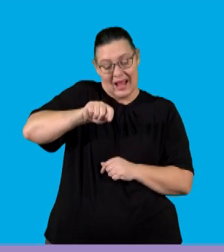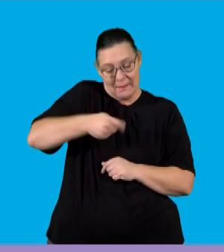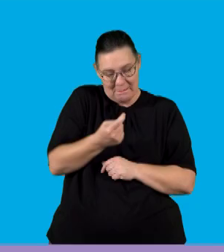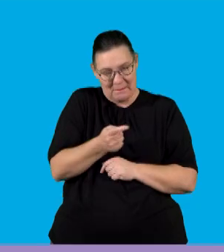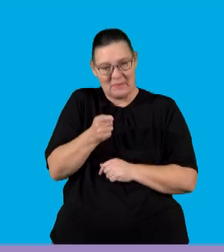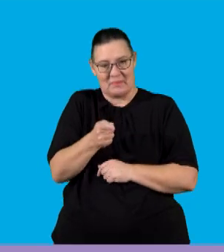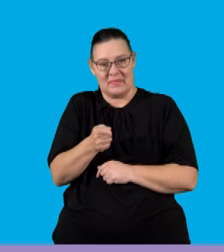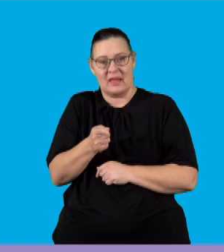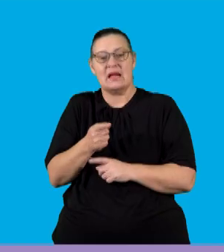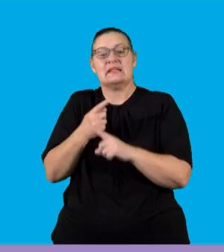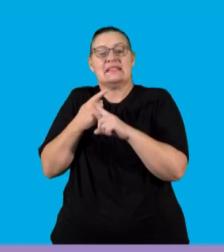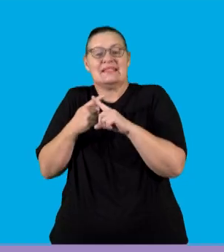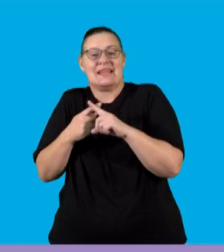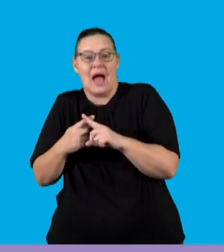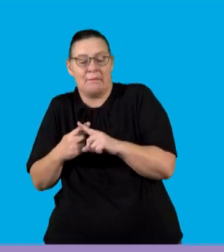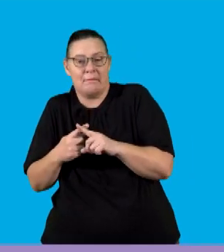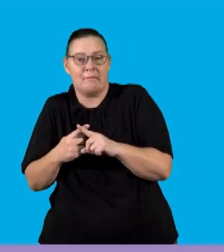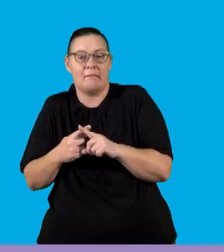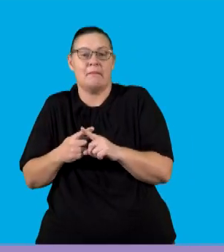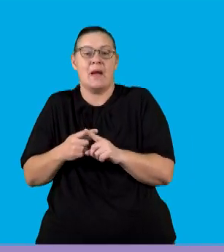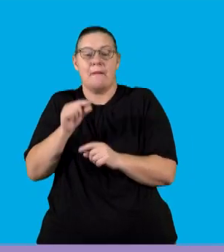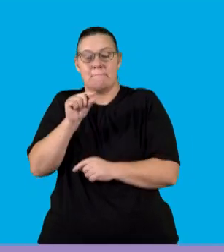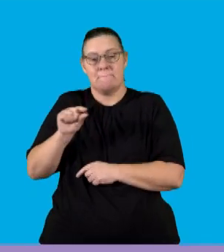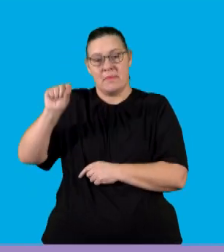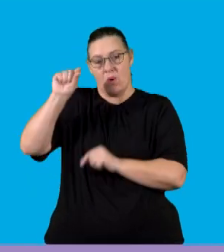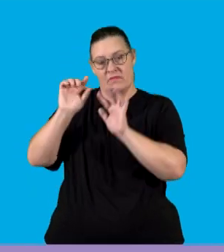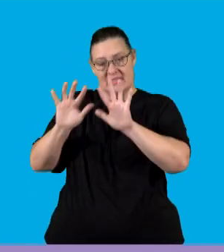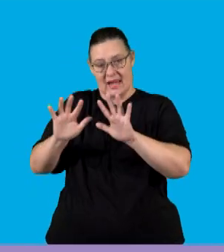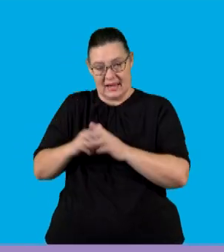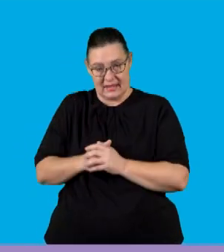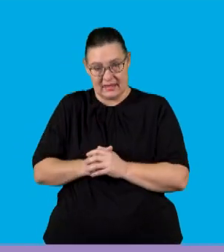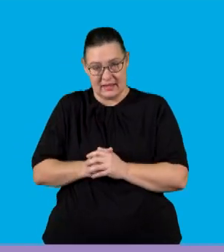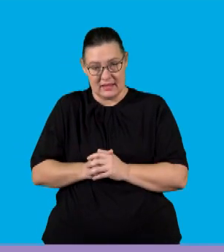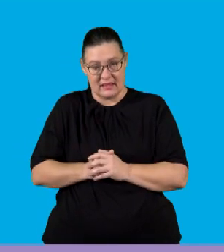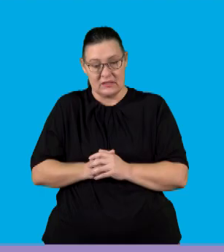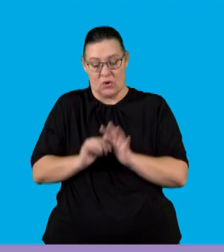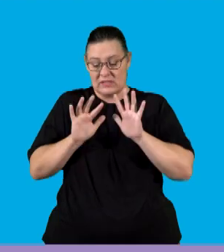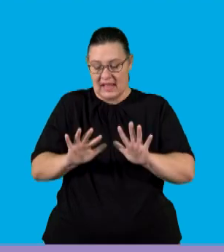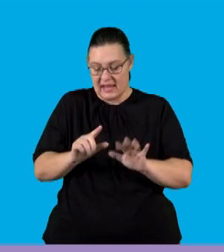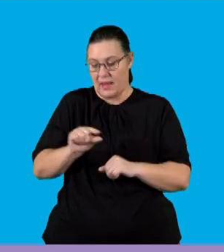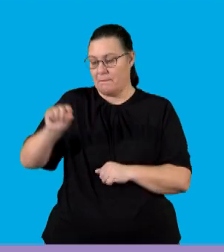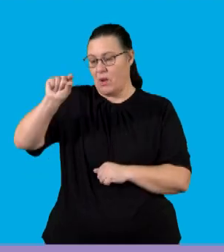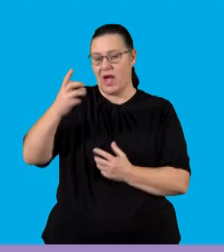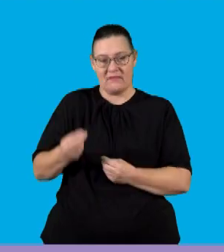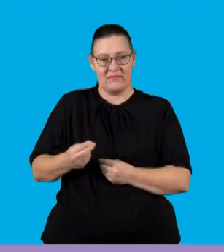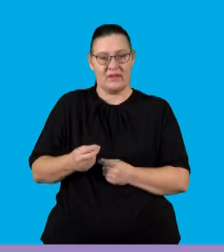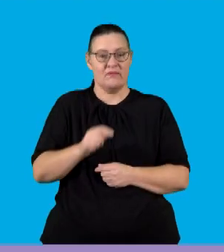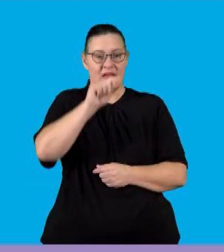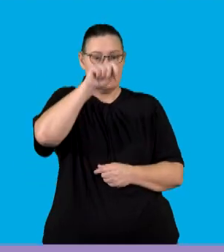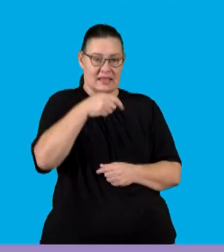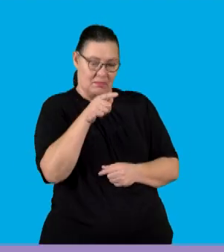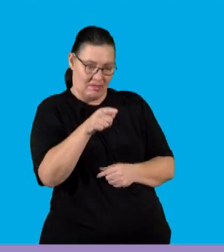that is multiplied by a power of 10. As we can see in our example, we have a decimal there and